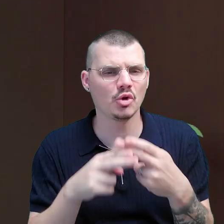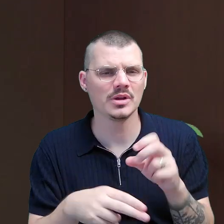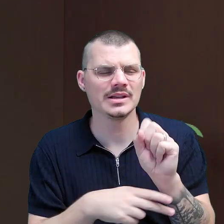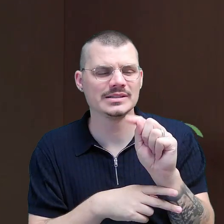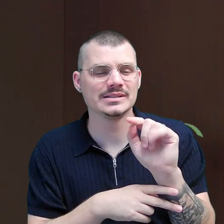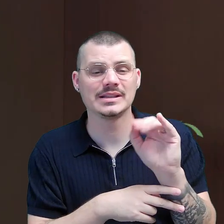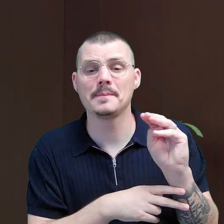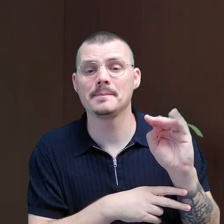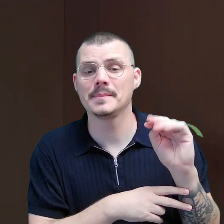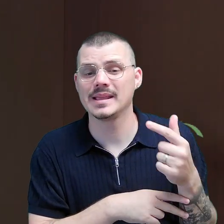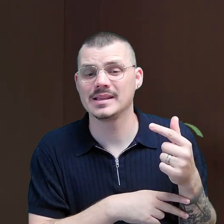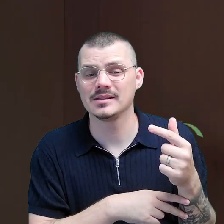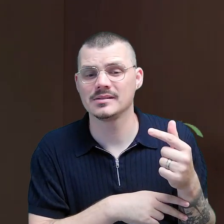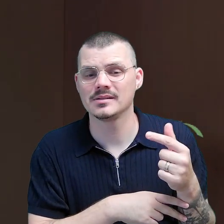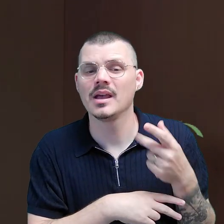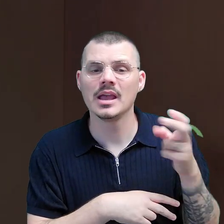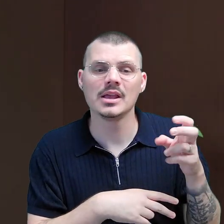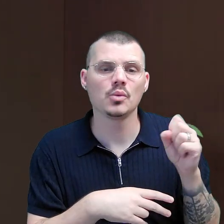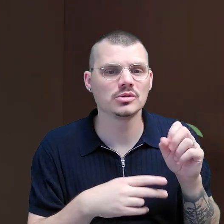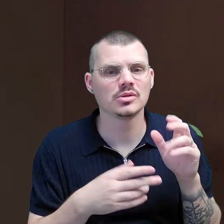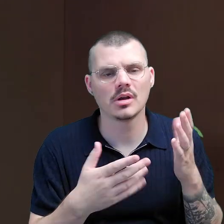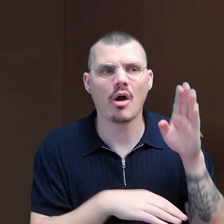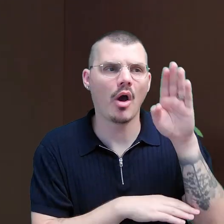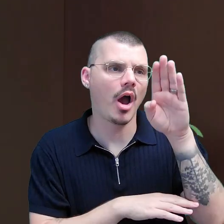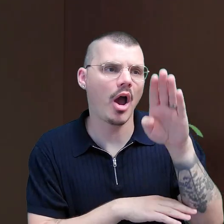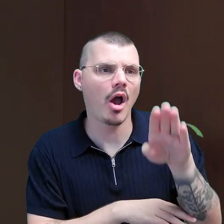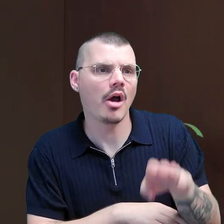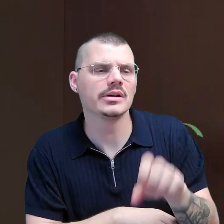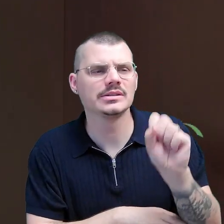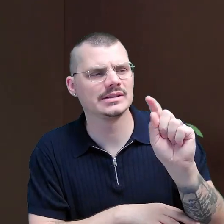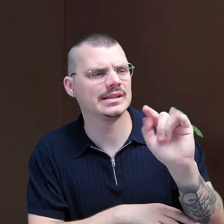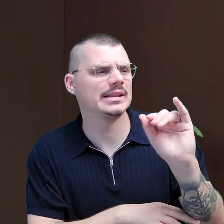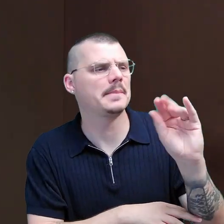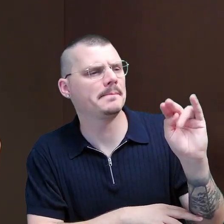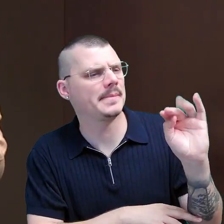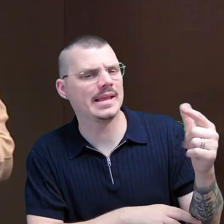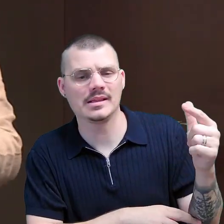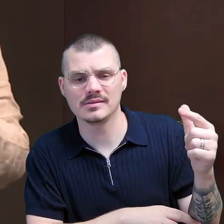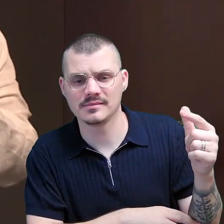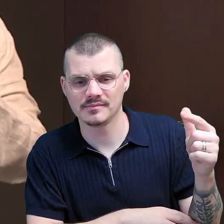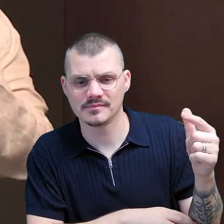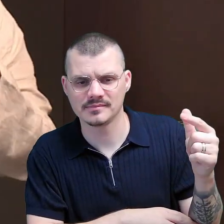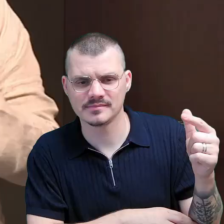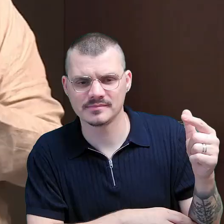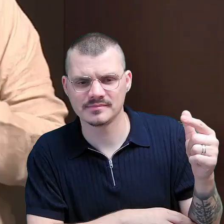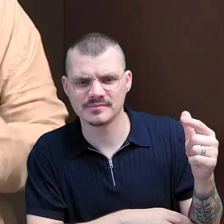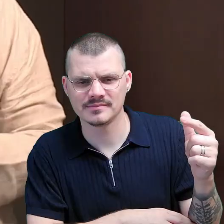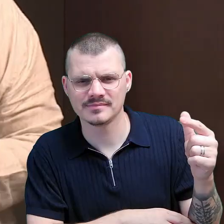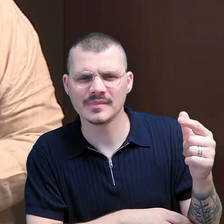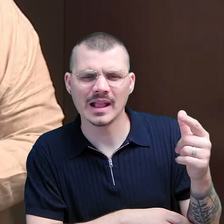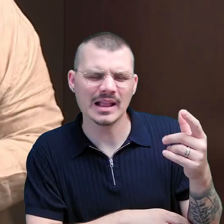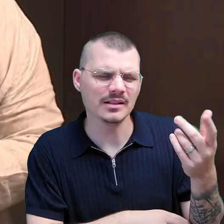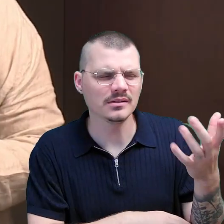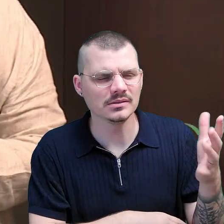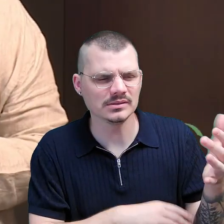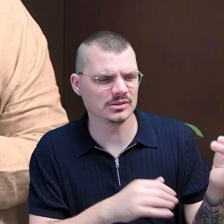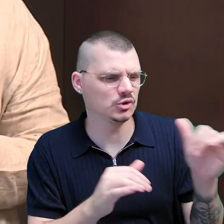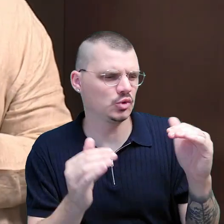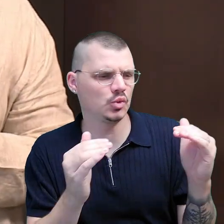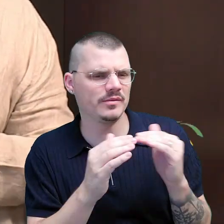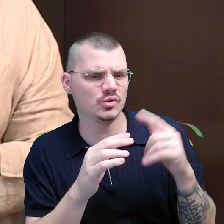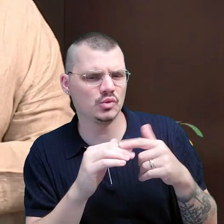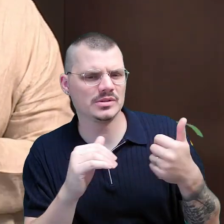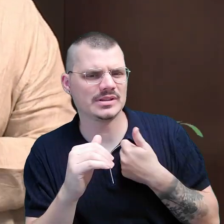stemming. He was spending the afternoon stemming. And it's a roughly equivalent